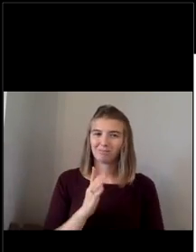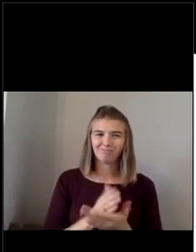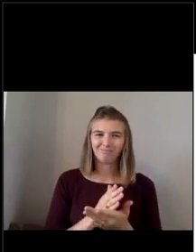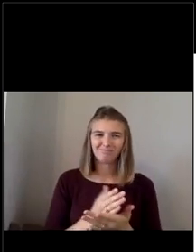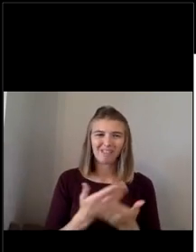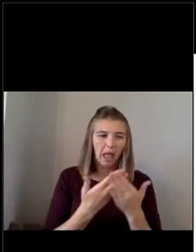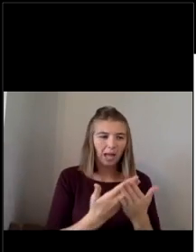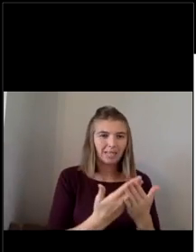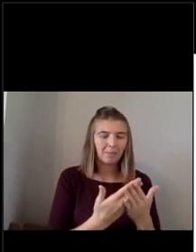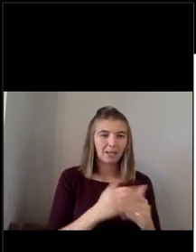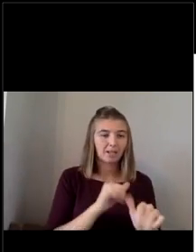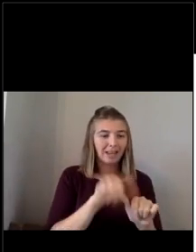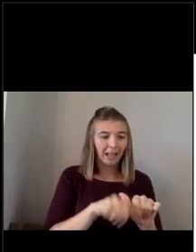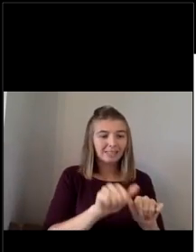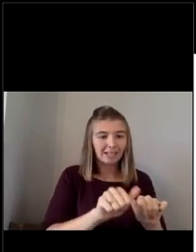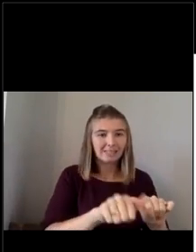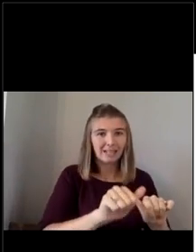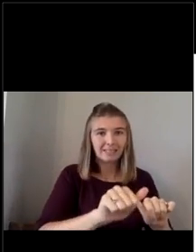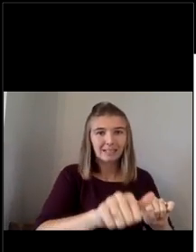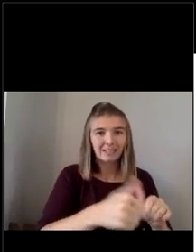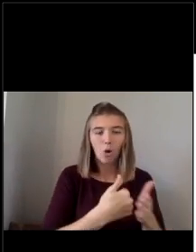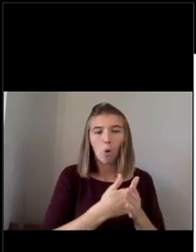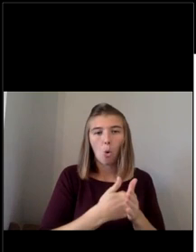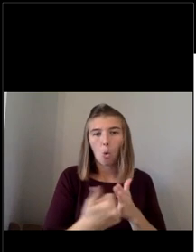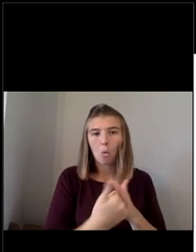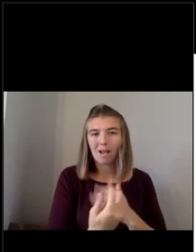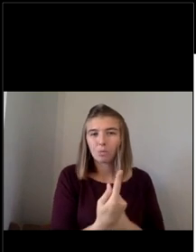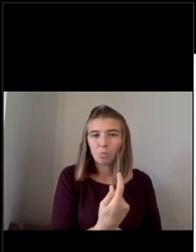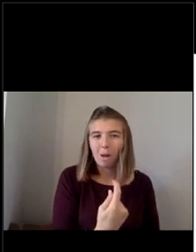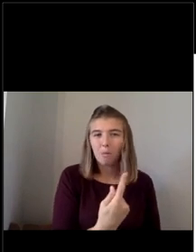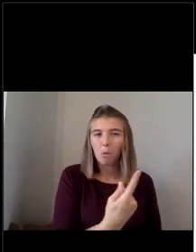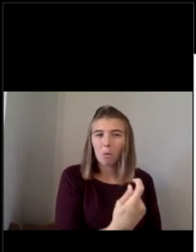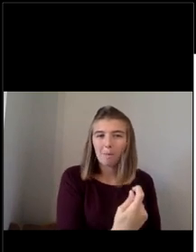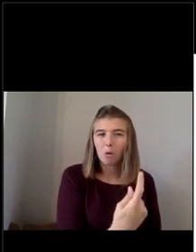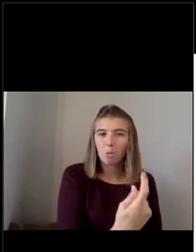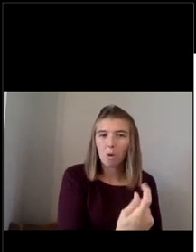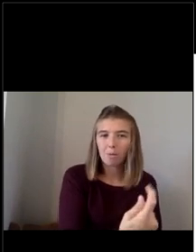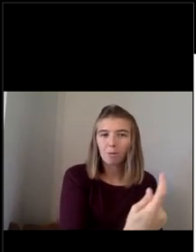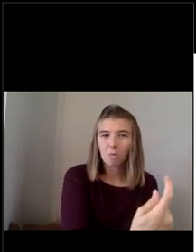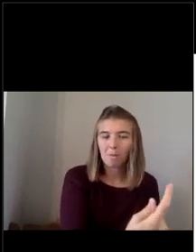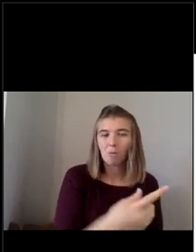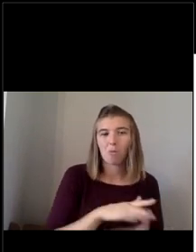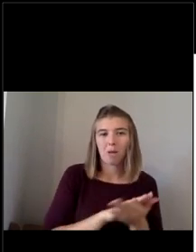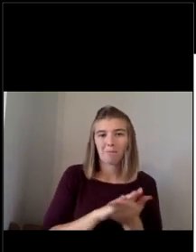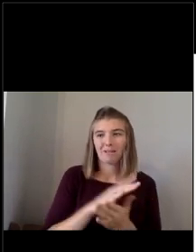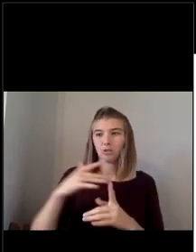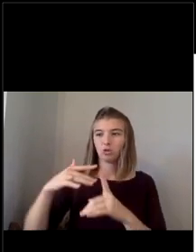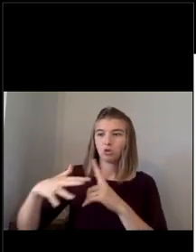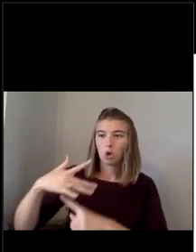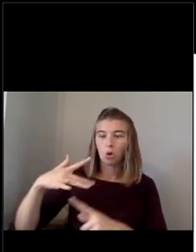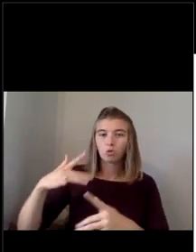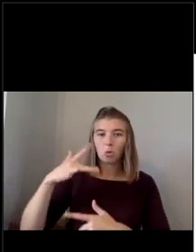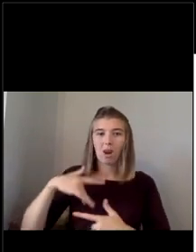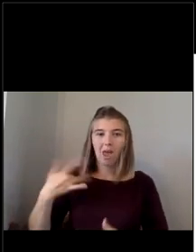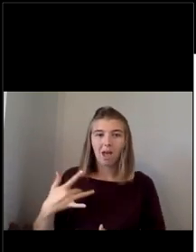be another deadline approaching, always a justification for sacrificing your social life and your